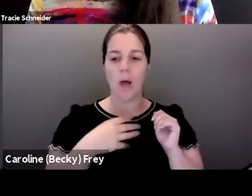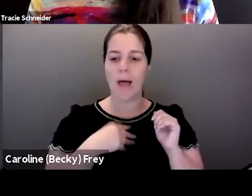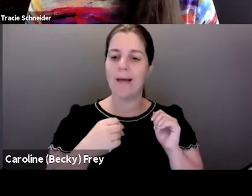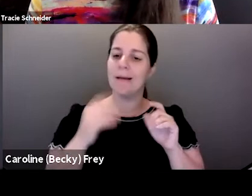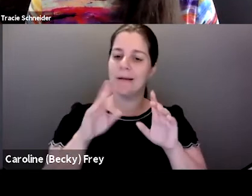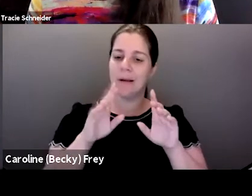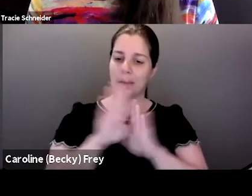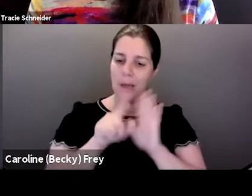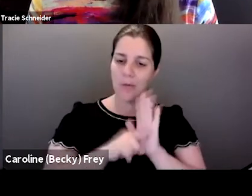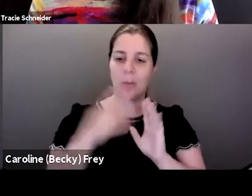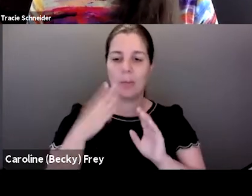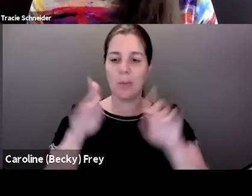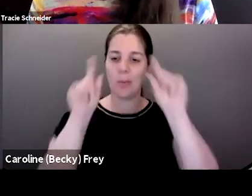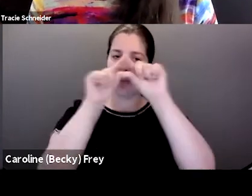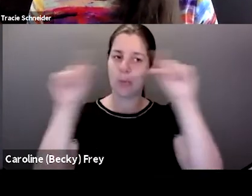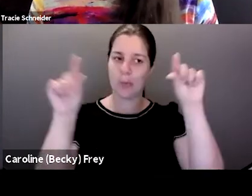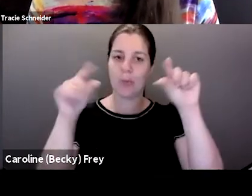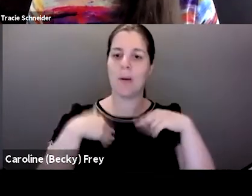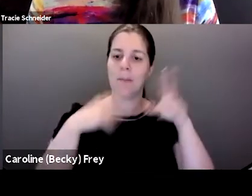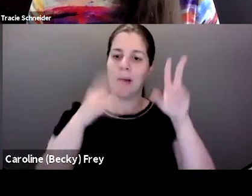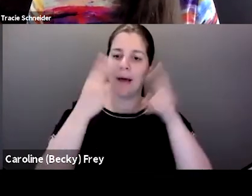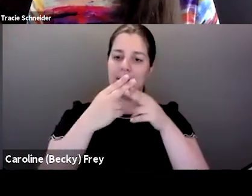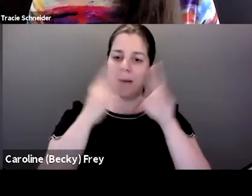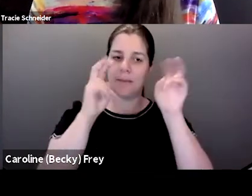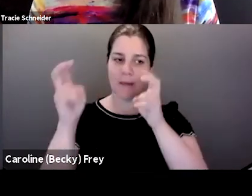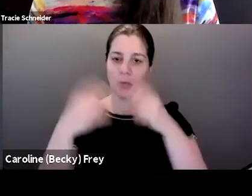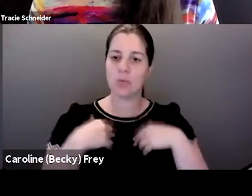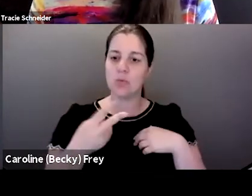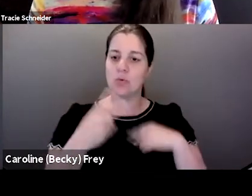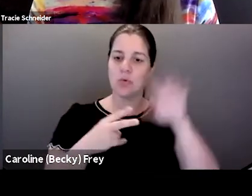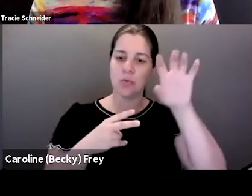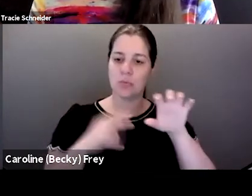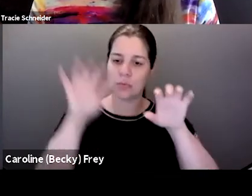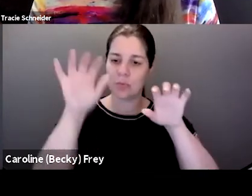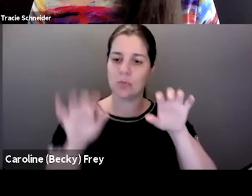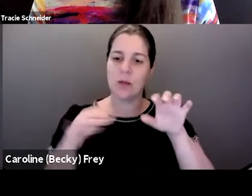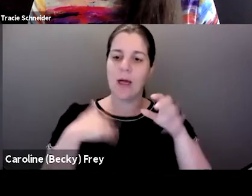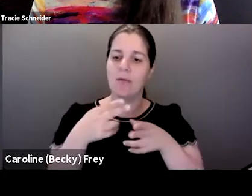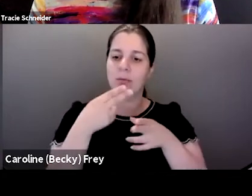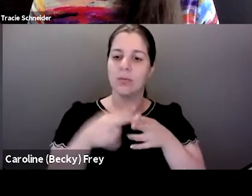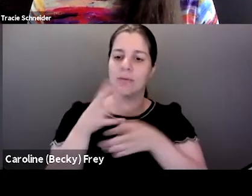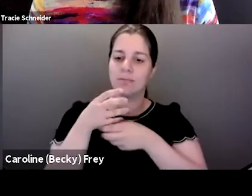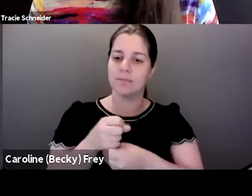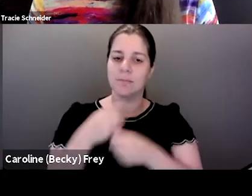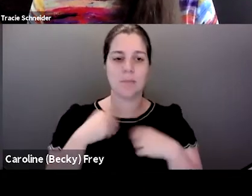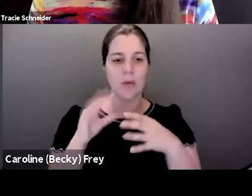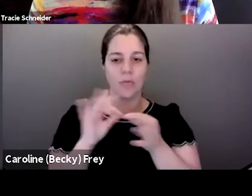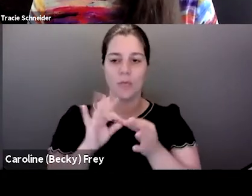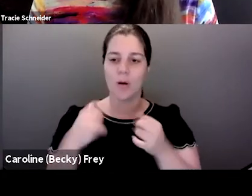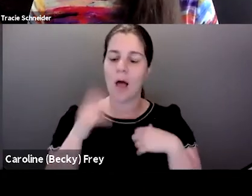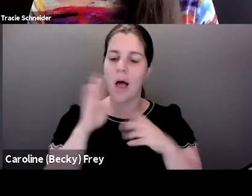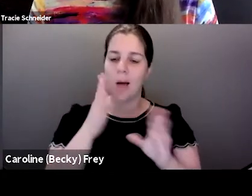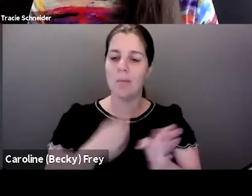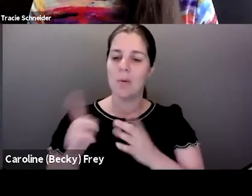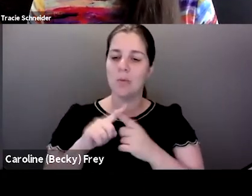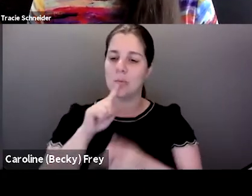white. It has 2 text boxes. On the left, it just has a brief summary of my remark that I'm going to be talking about. And it just says